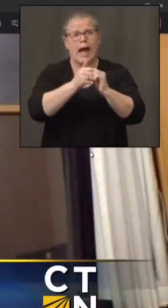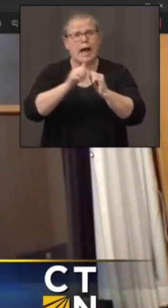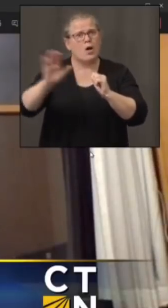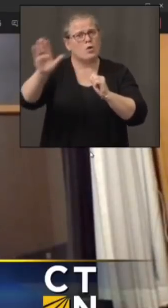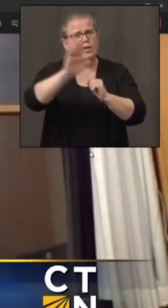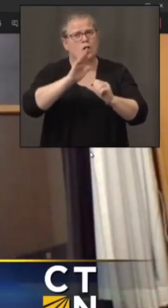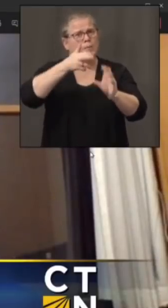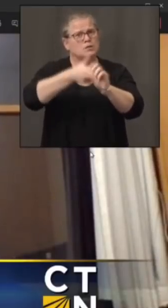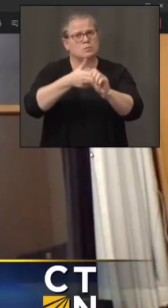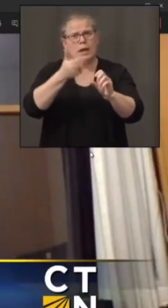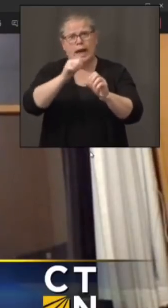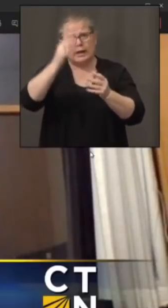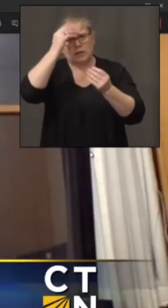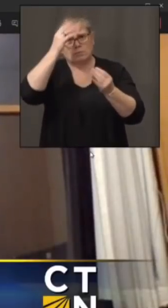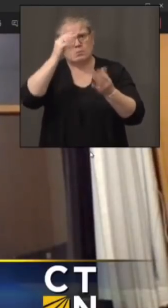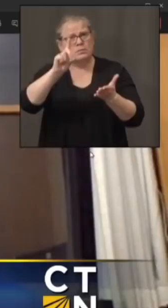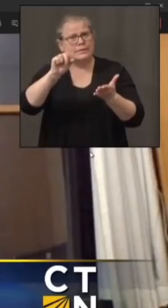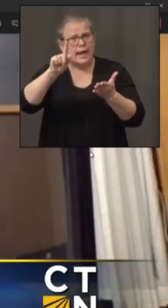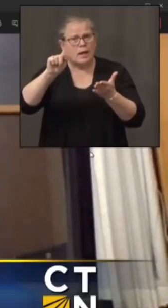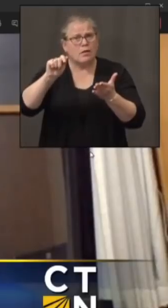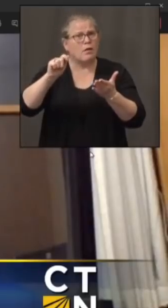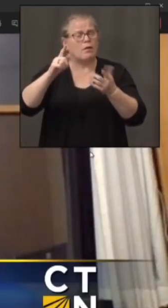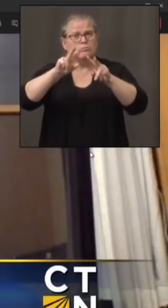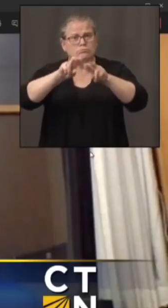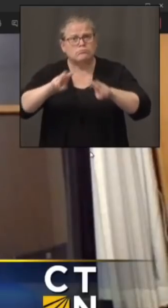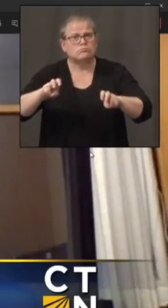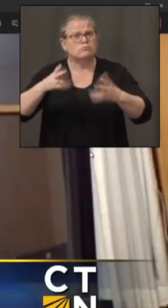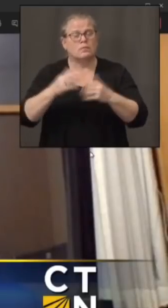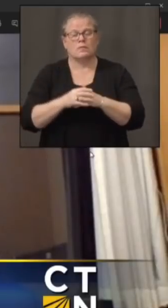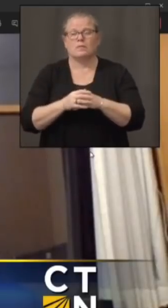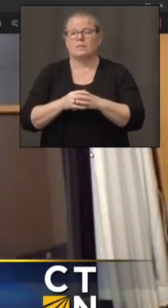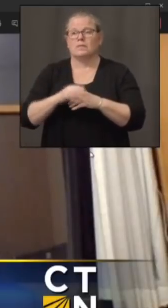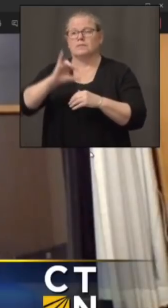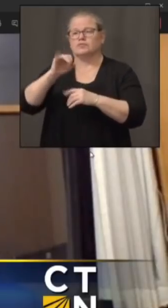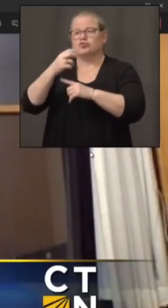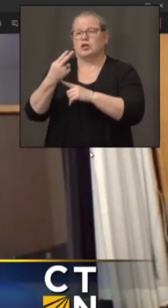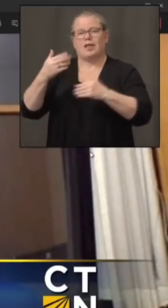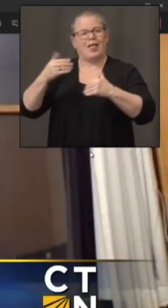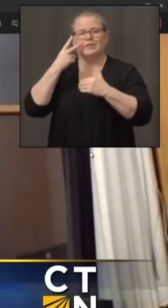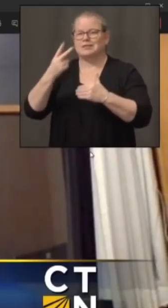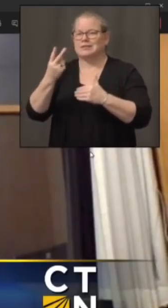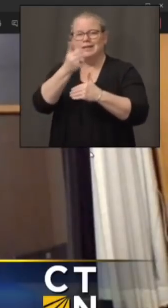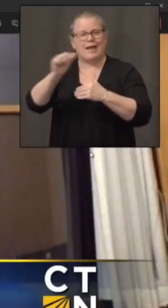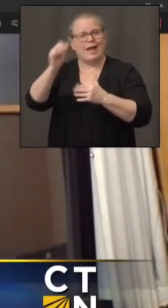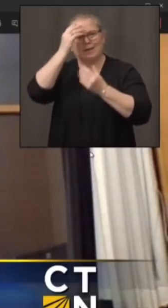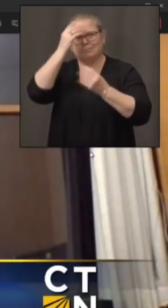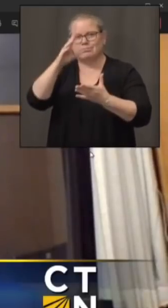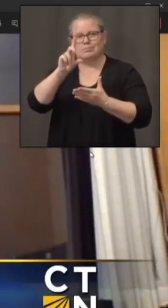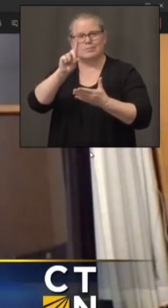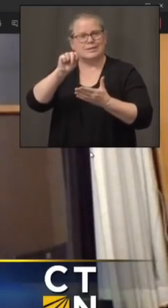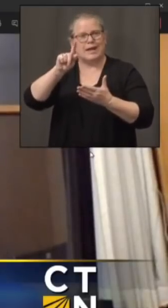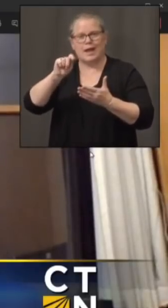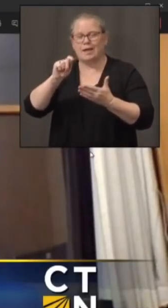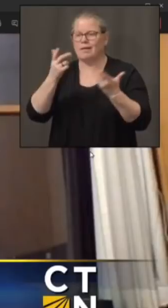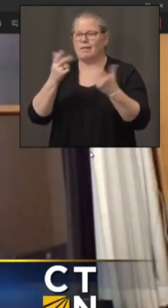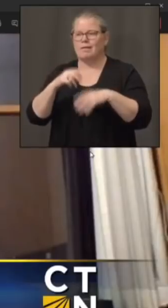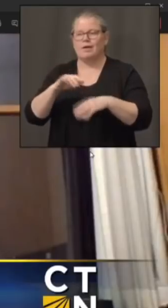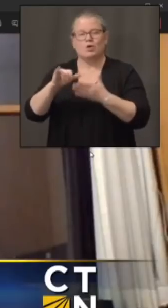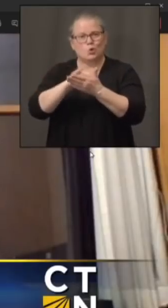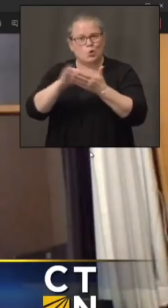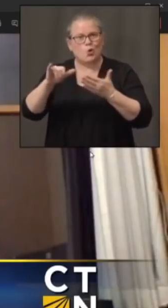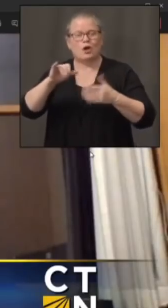haven't seen recent data. It's still relatively early days. I think New York, New Jersey, Pennsylvania, Delaware are closest neighbors